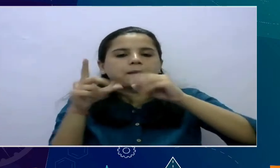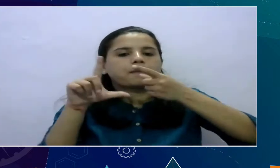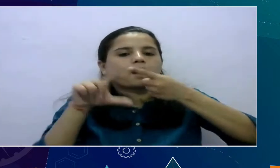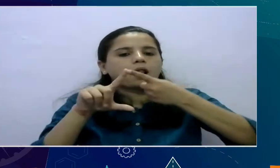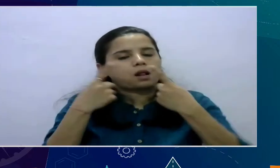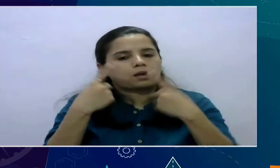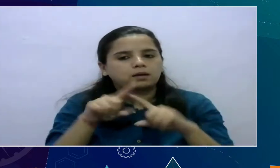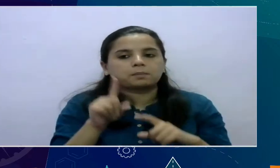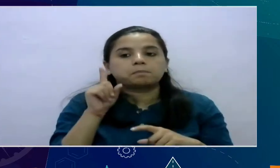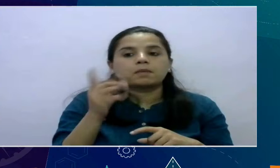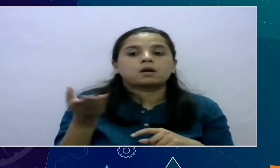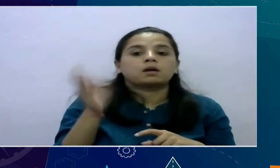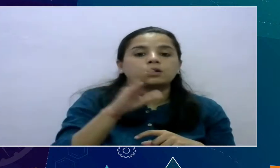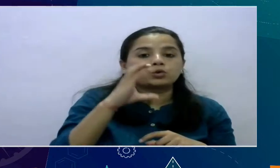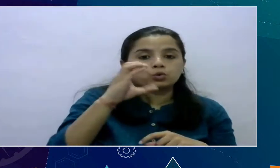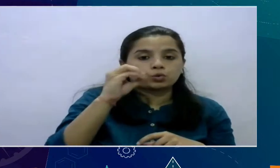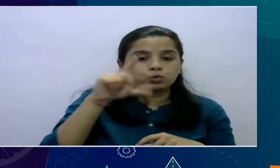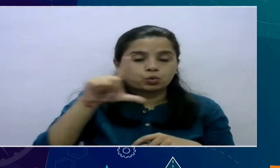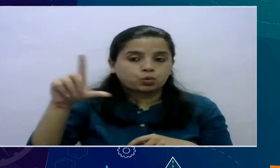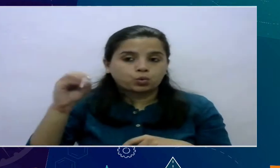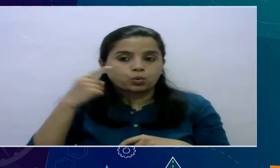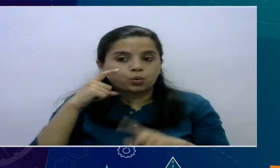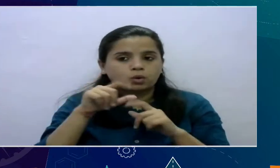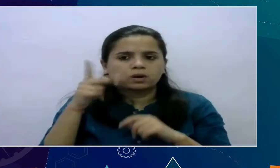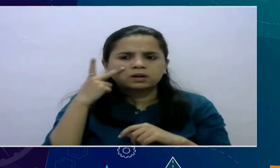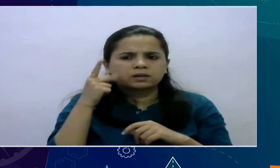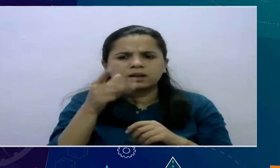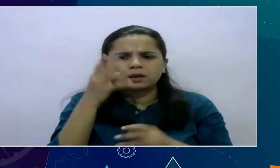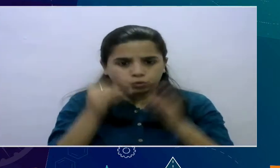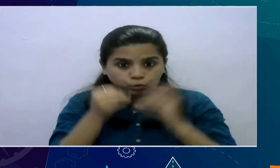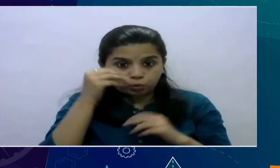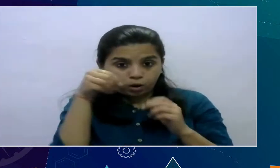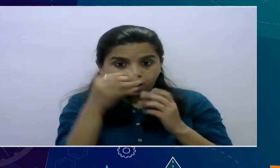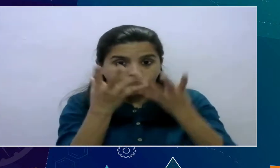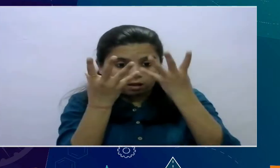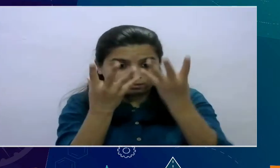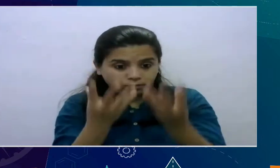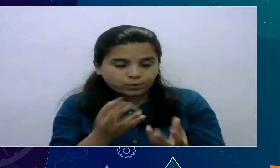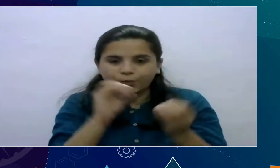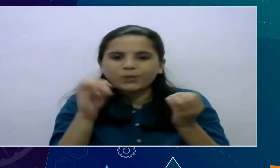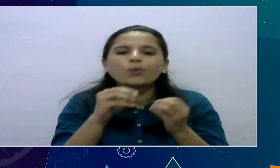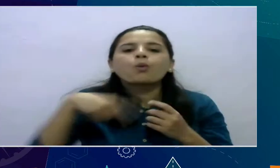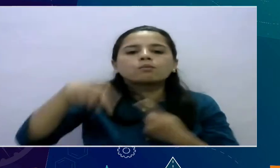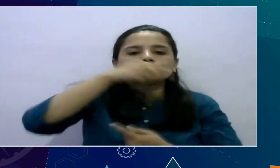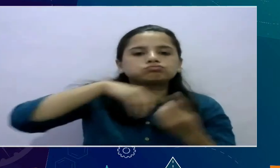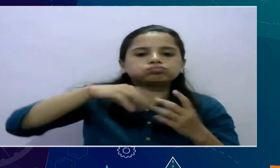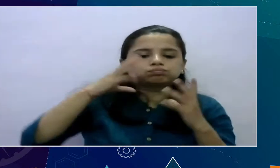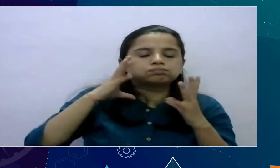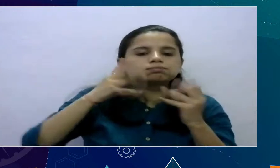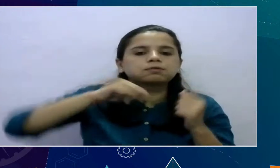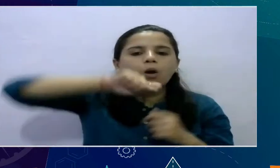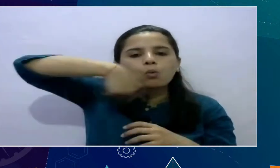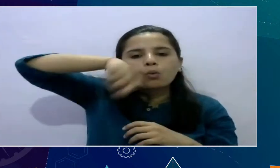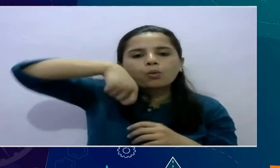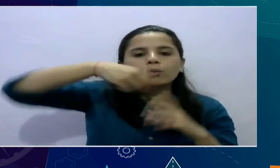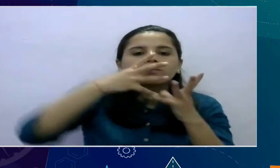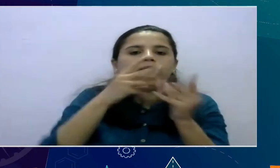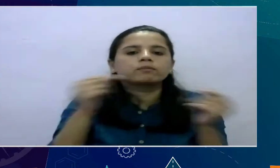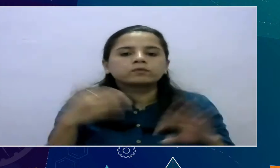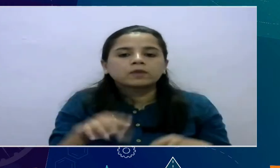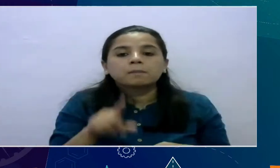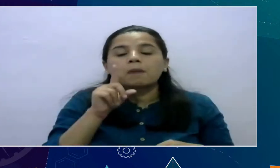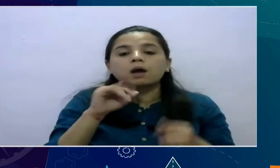But when it comes to colloid again, you don't find any milk particles settling down. So it is also stable. But what about